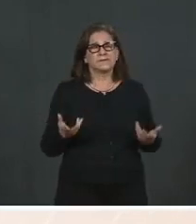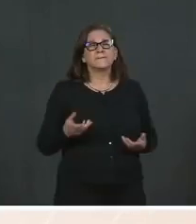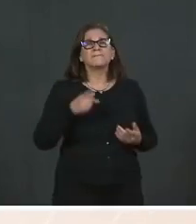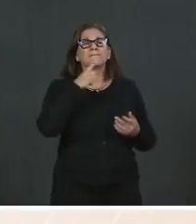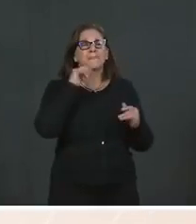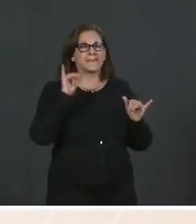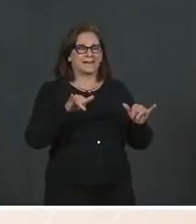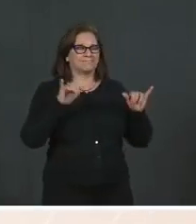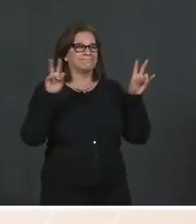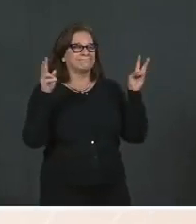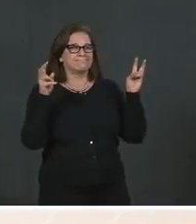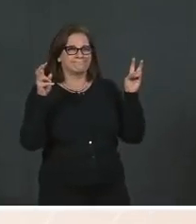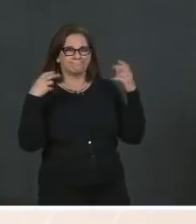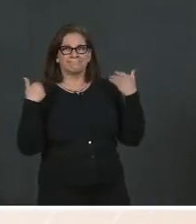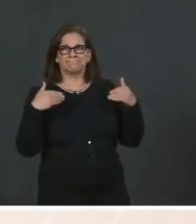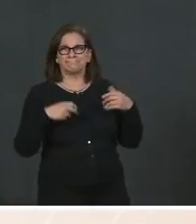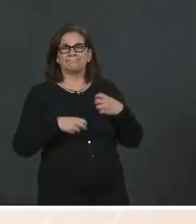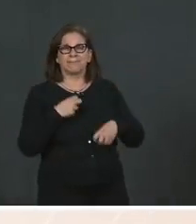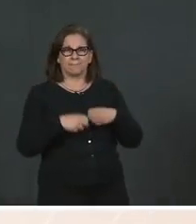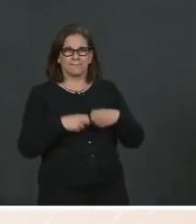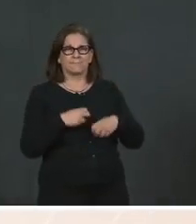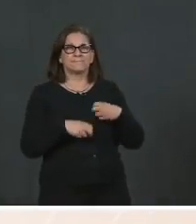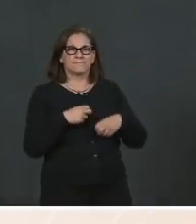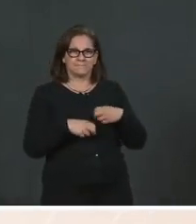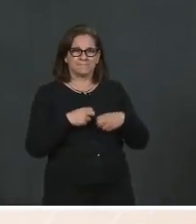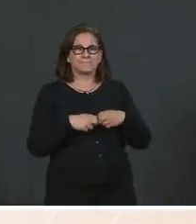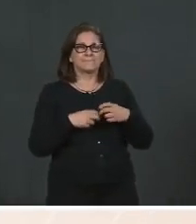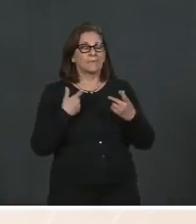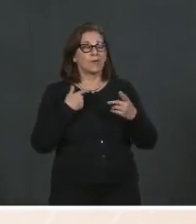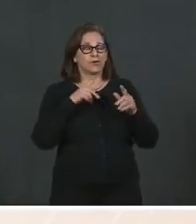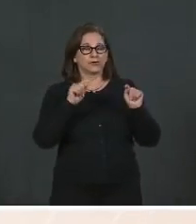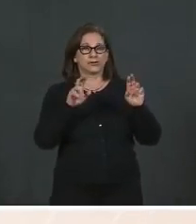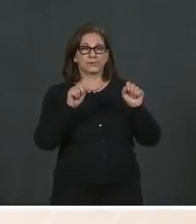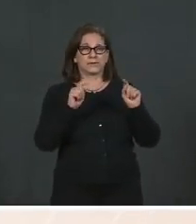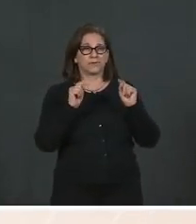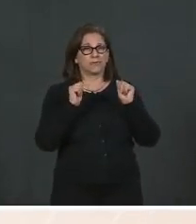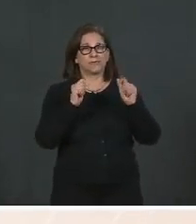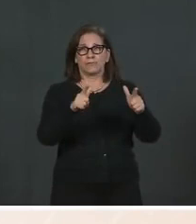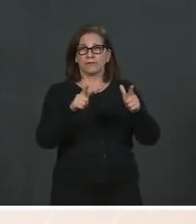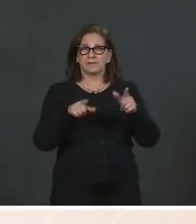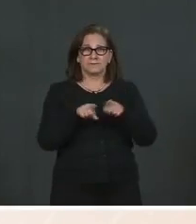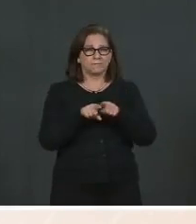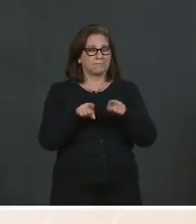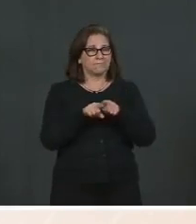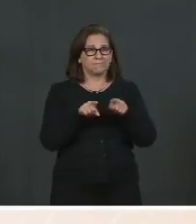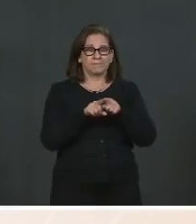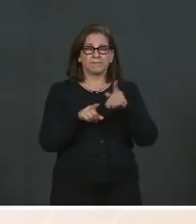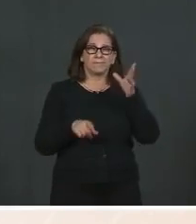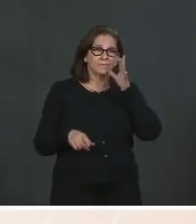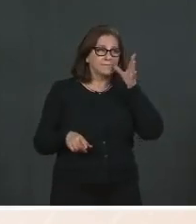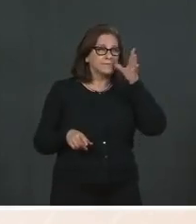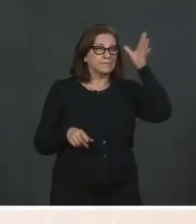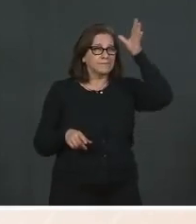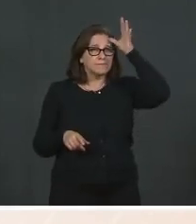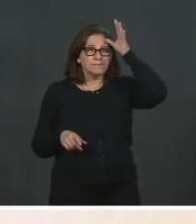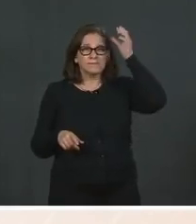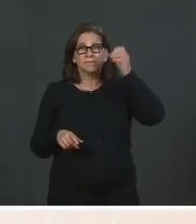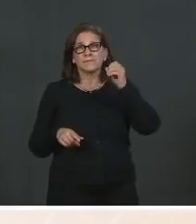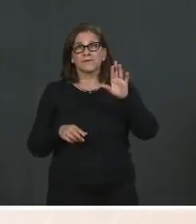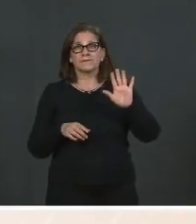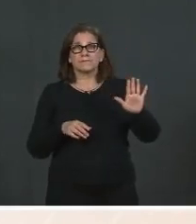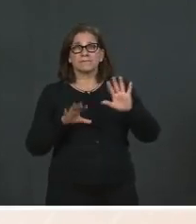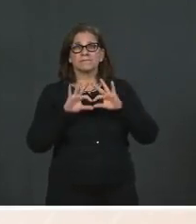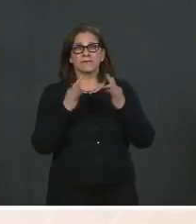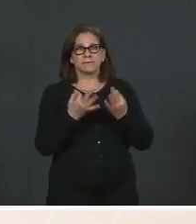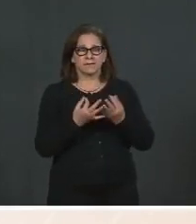all be treated exactly the same. And obviously, if it's a mother or a father or a biological family member, that's different. There are a number